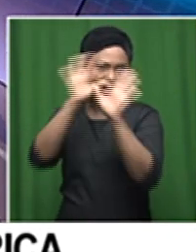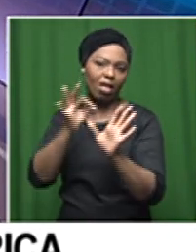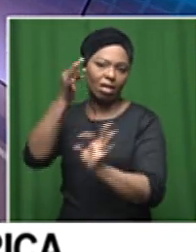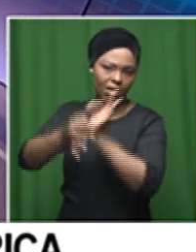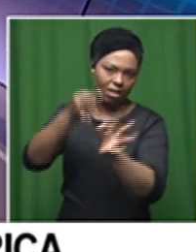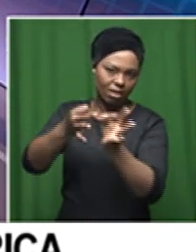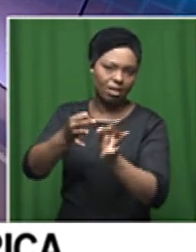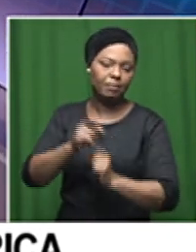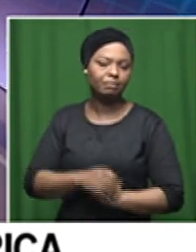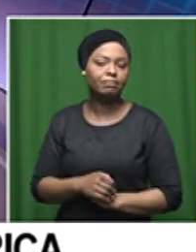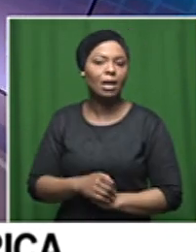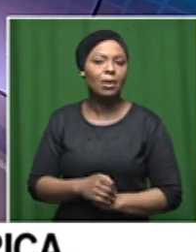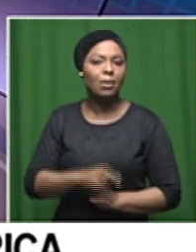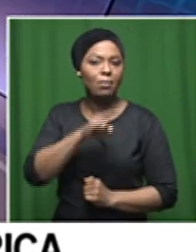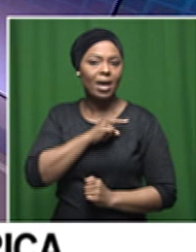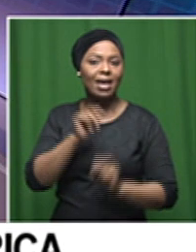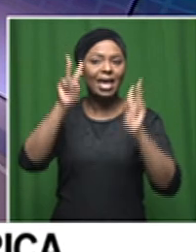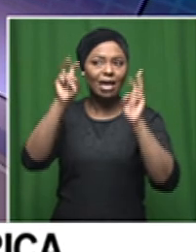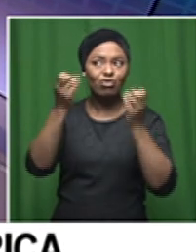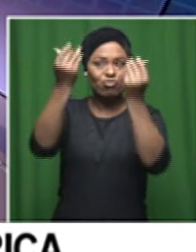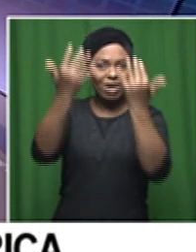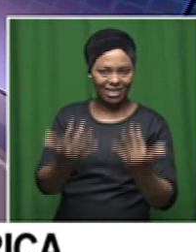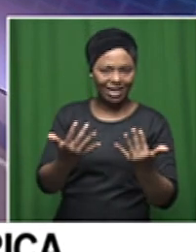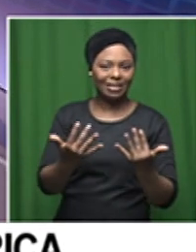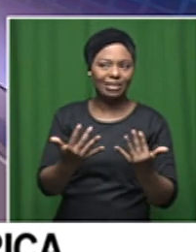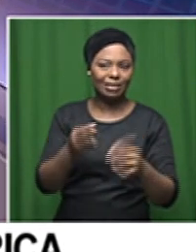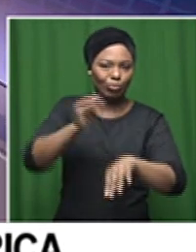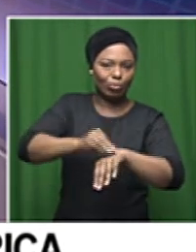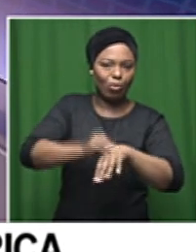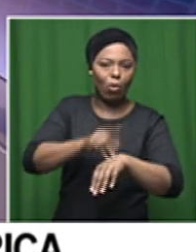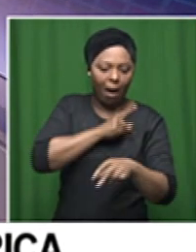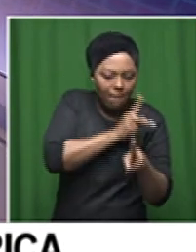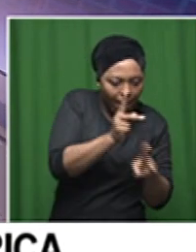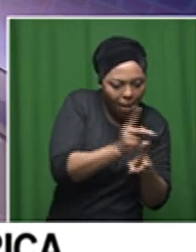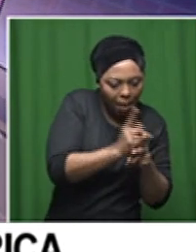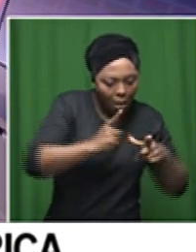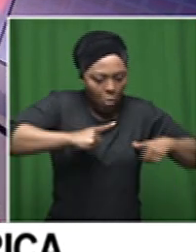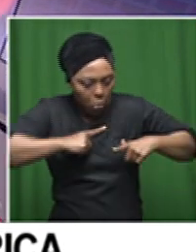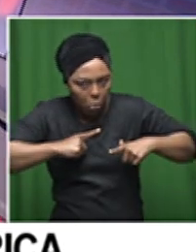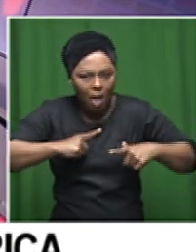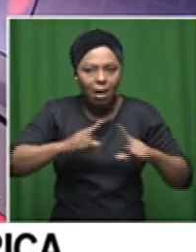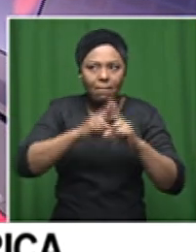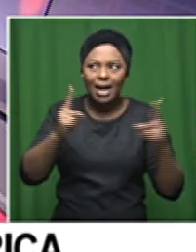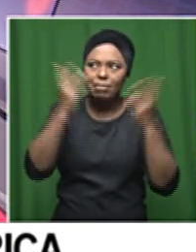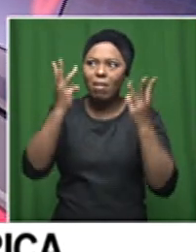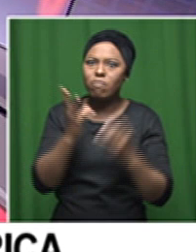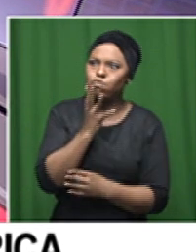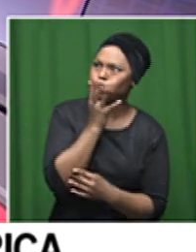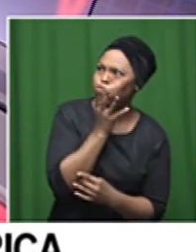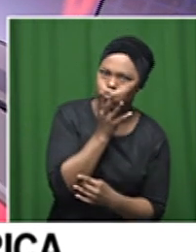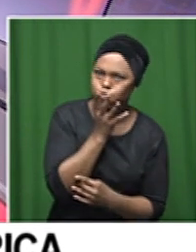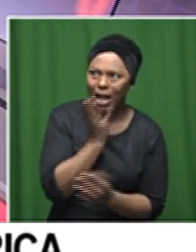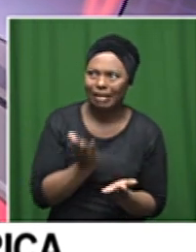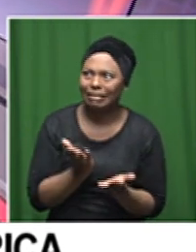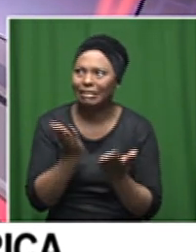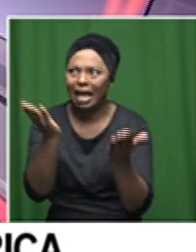this a little bit earlier on, is this issue of budgets, that, when planning goes into things, you look at a population and the numbers of people that are in a